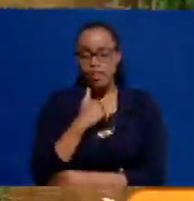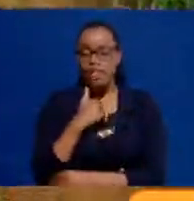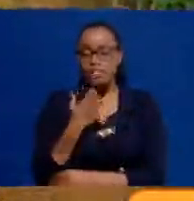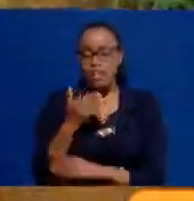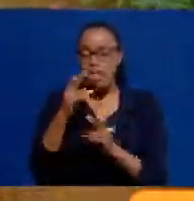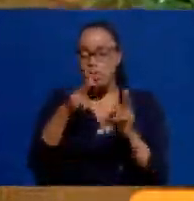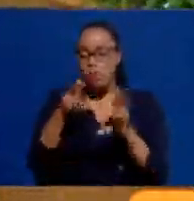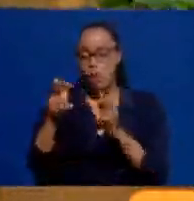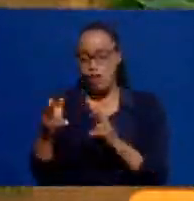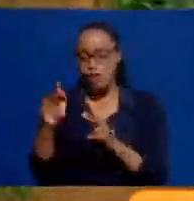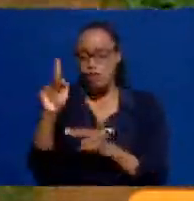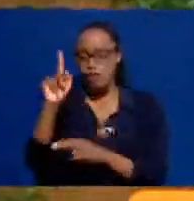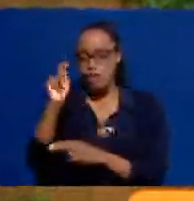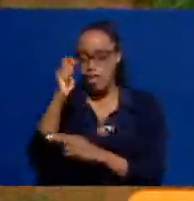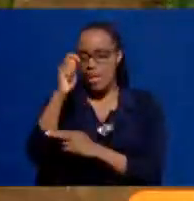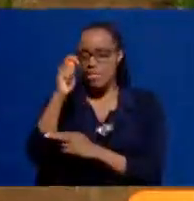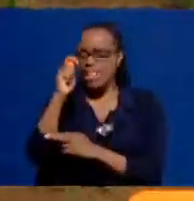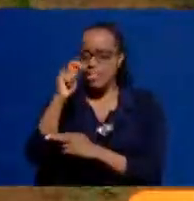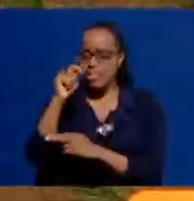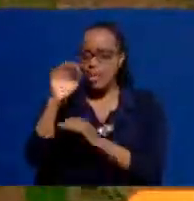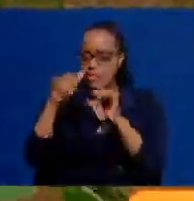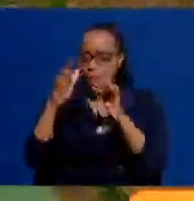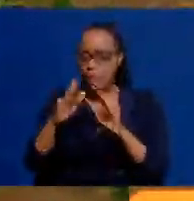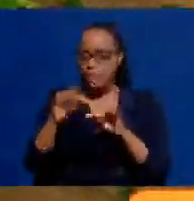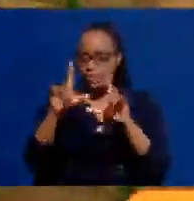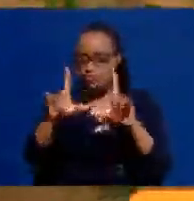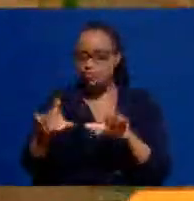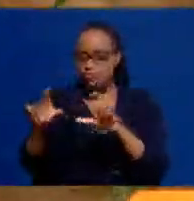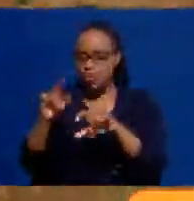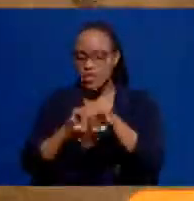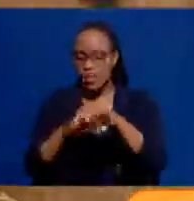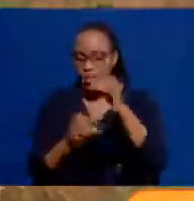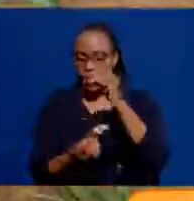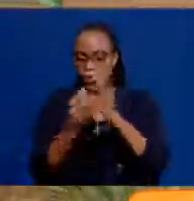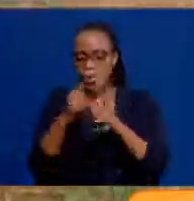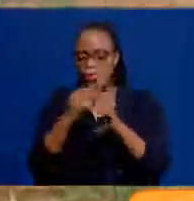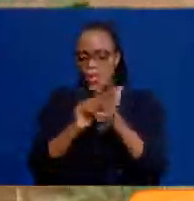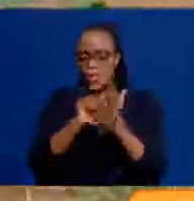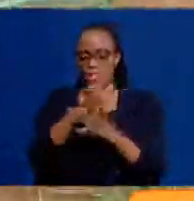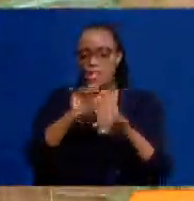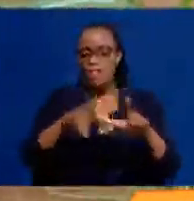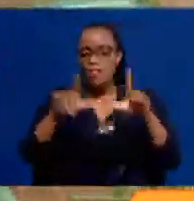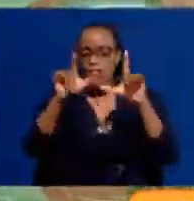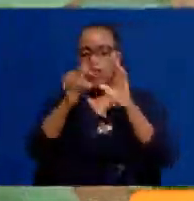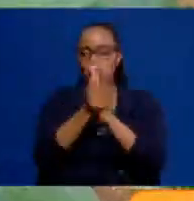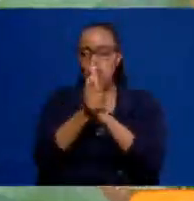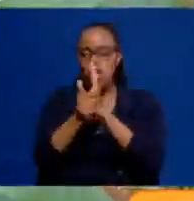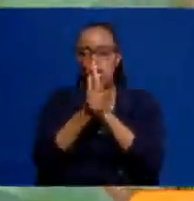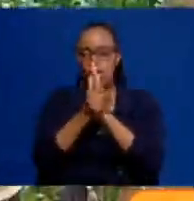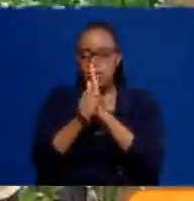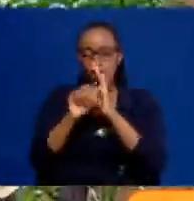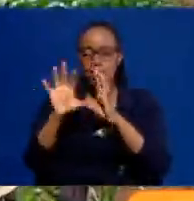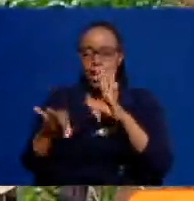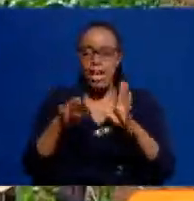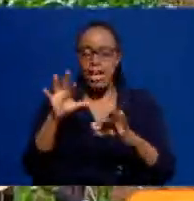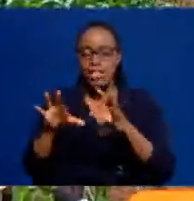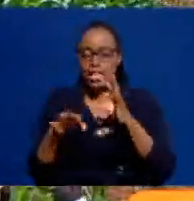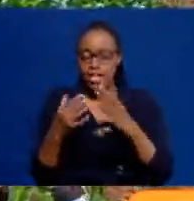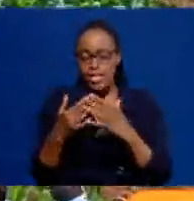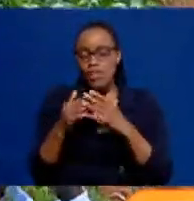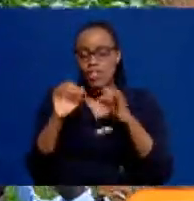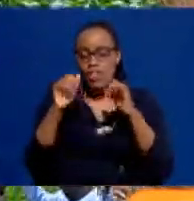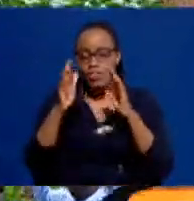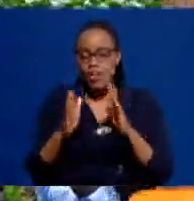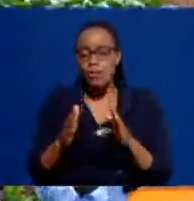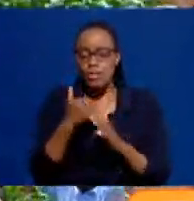farmers photograph their crops during the growing season and dispatch the pictures for expert analysis. Lead farmers